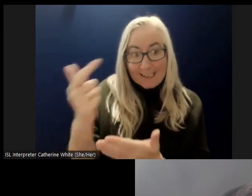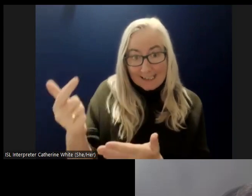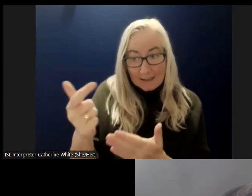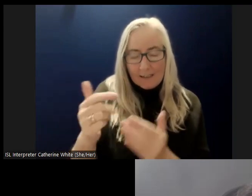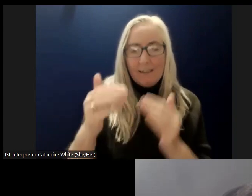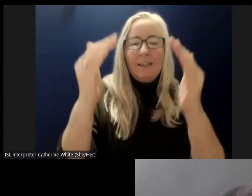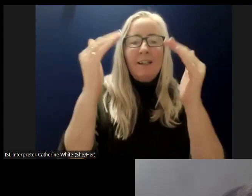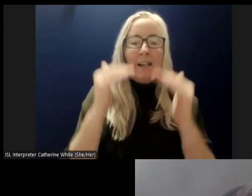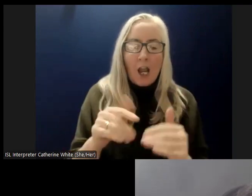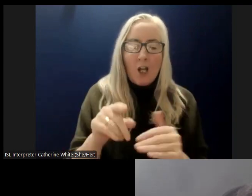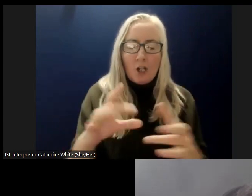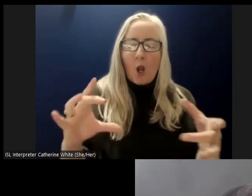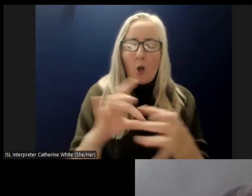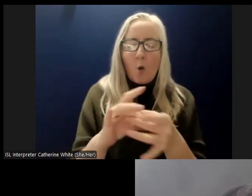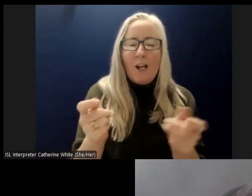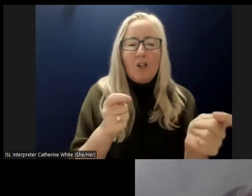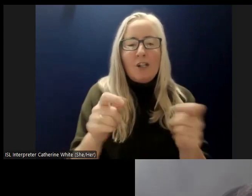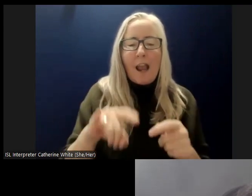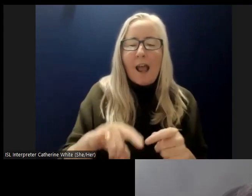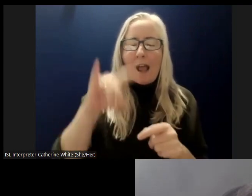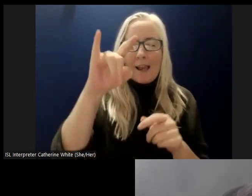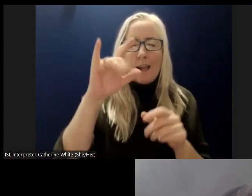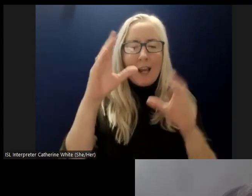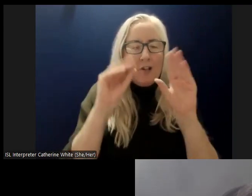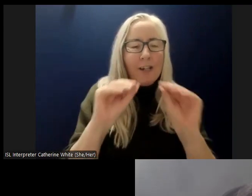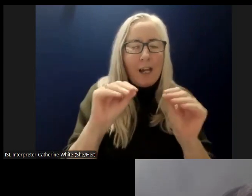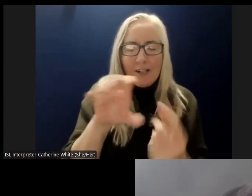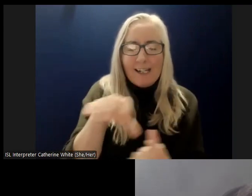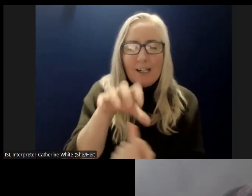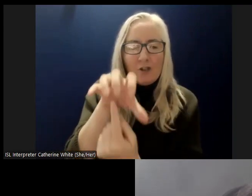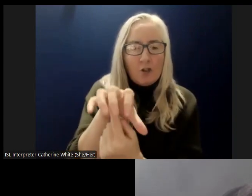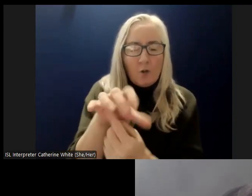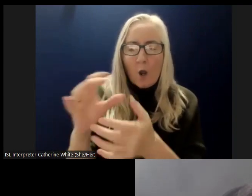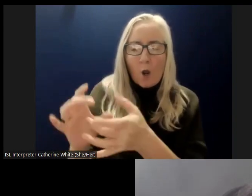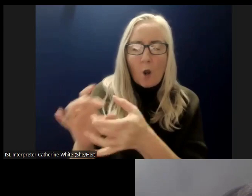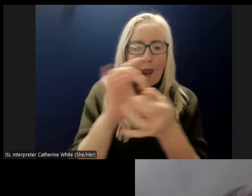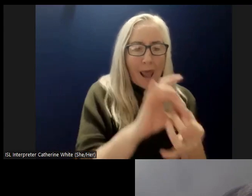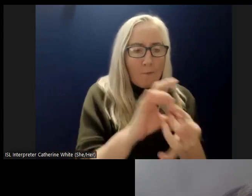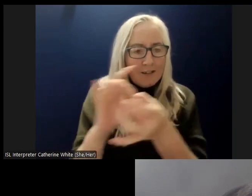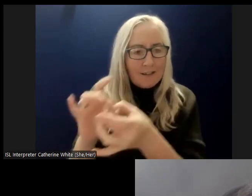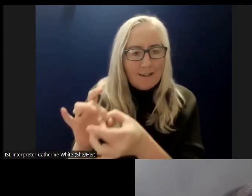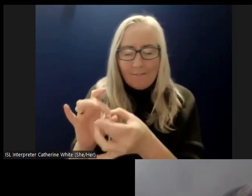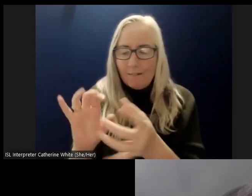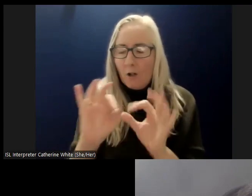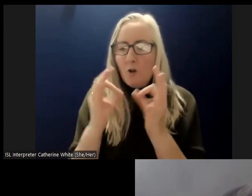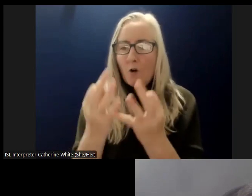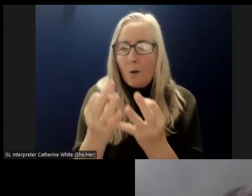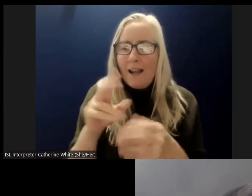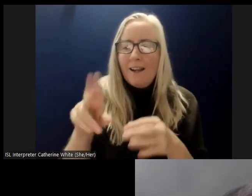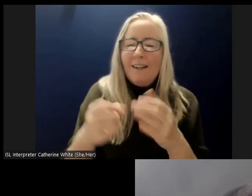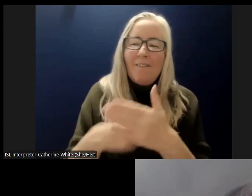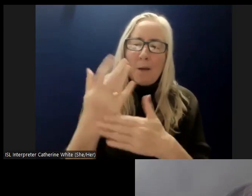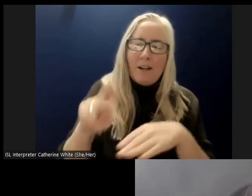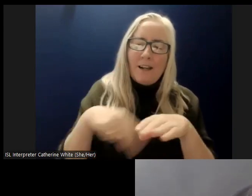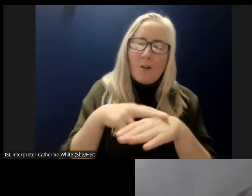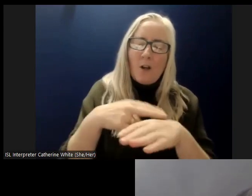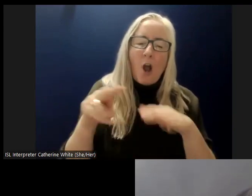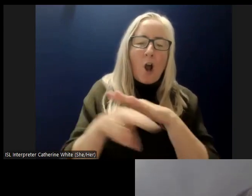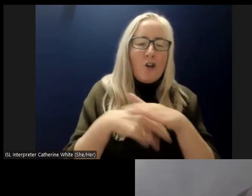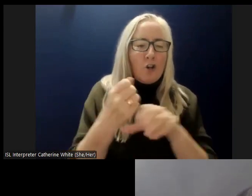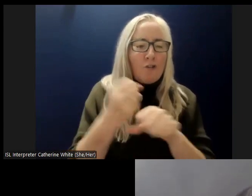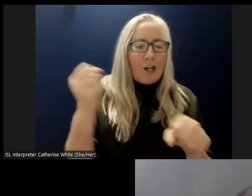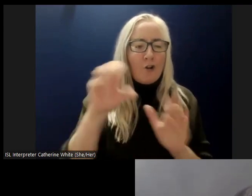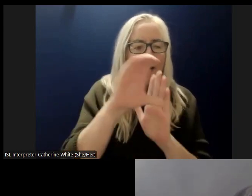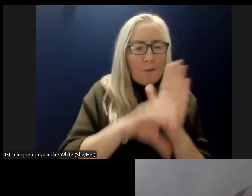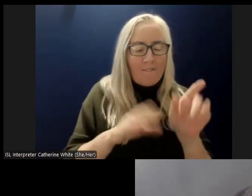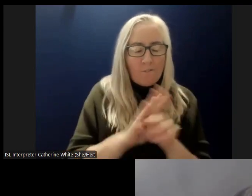she co-chaired the Higher Education Institute's collaborative group, which developed a national undergraduate curriculum for